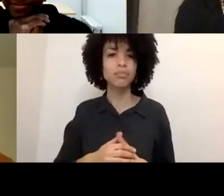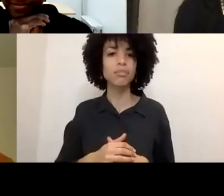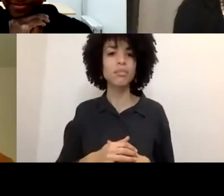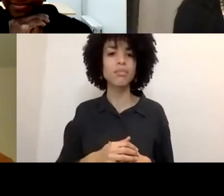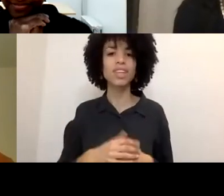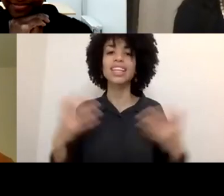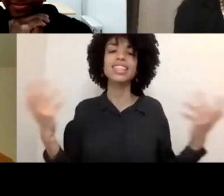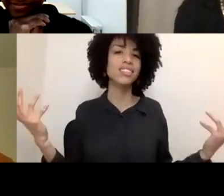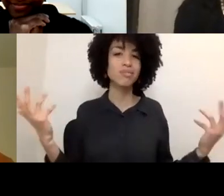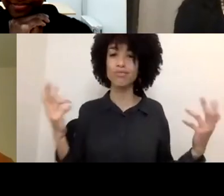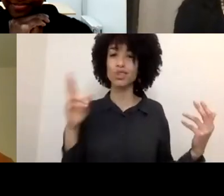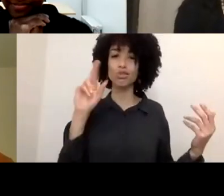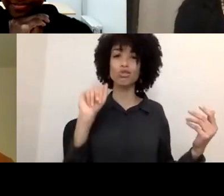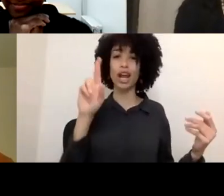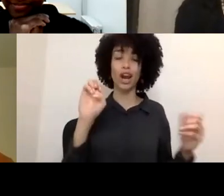that transparent.